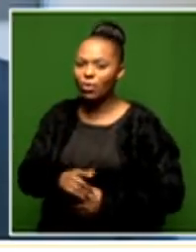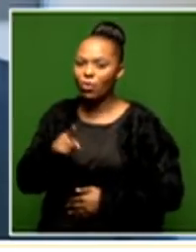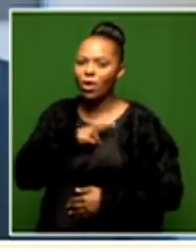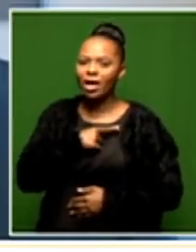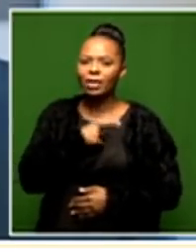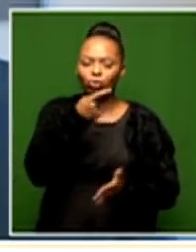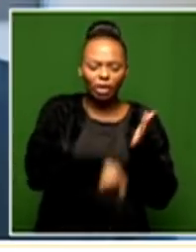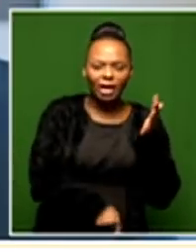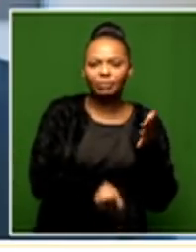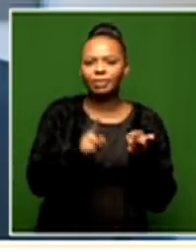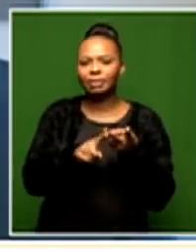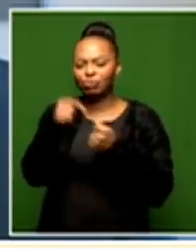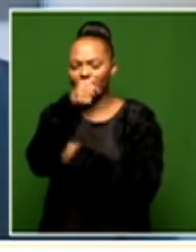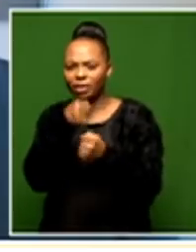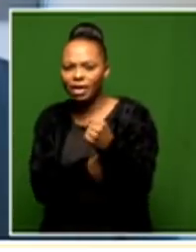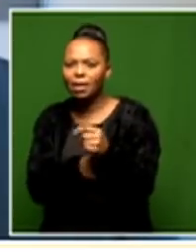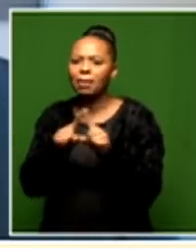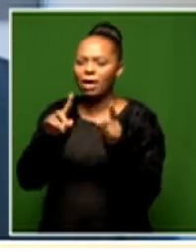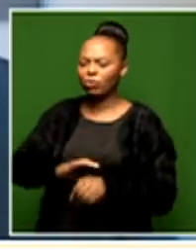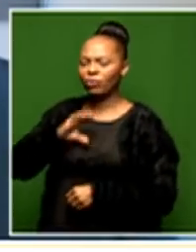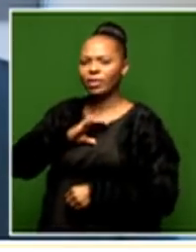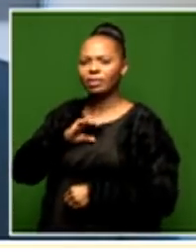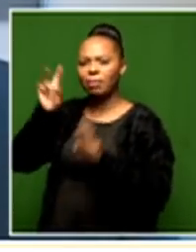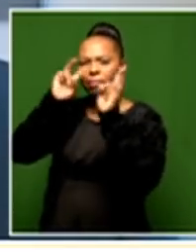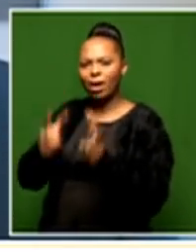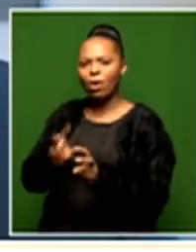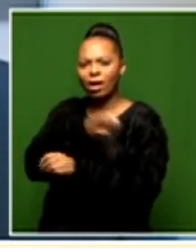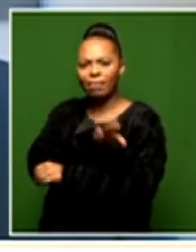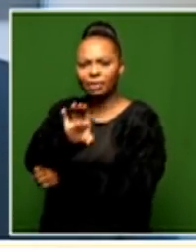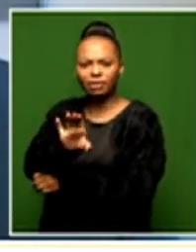tariffs and structures, but how confident are you about the power capacity?